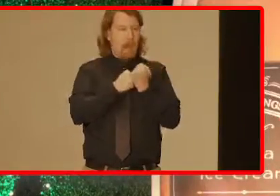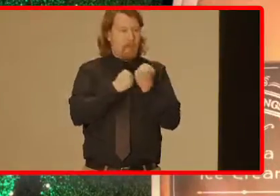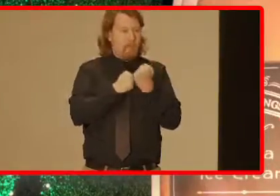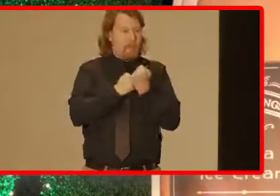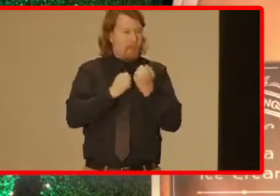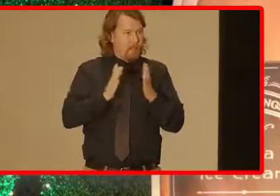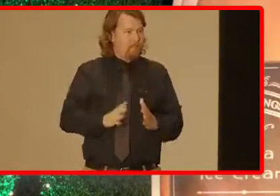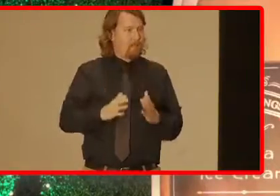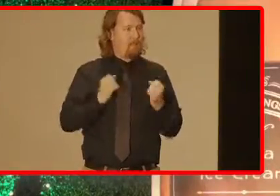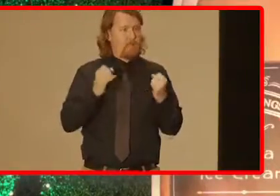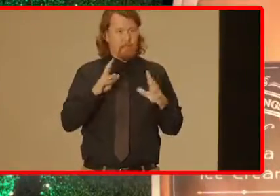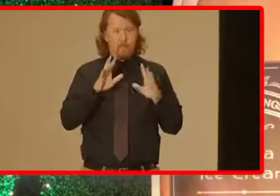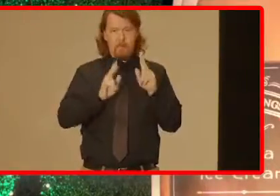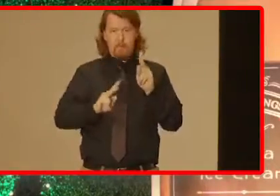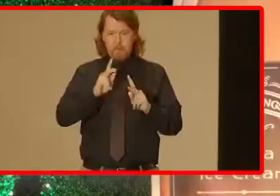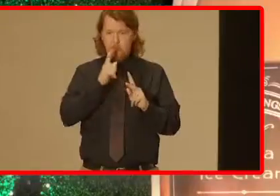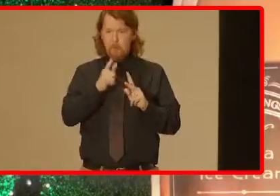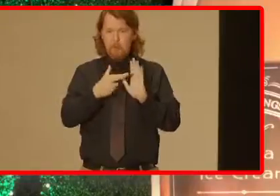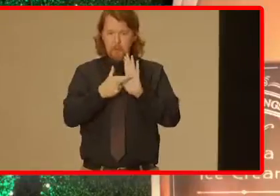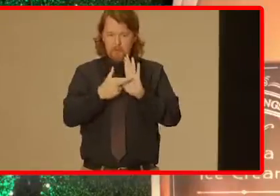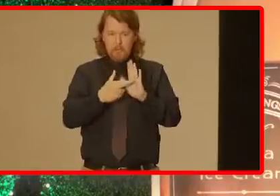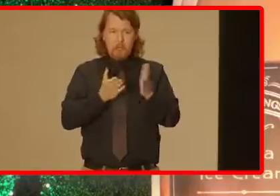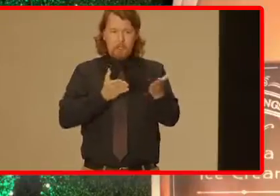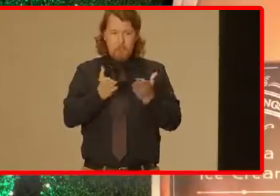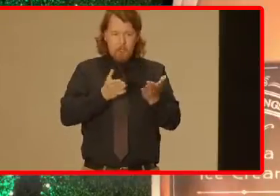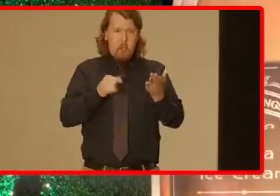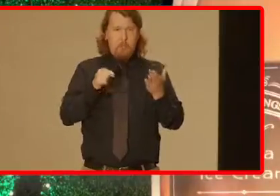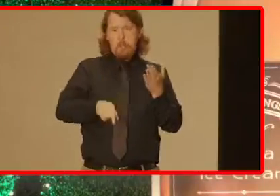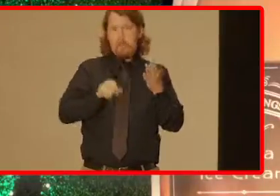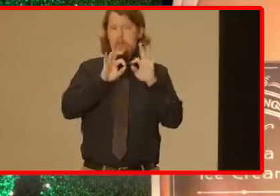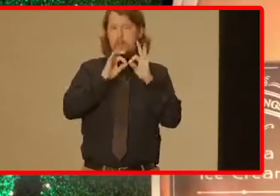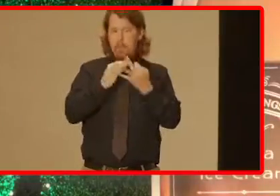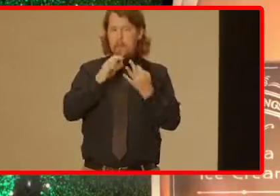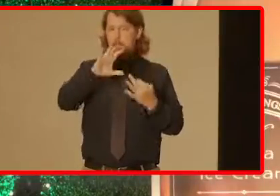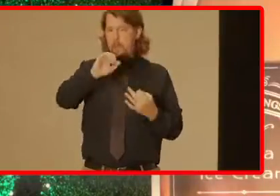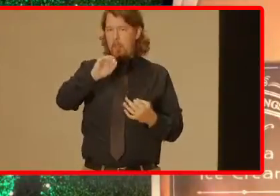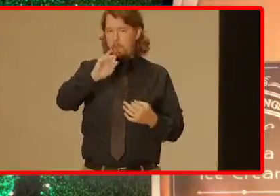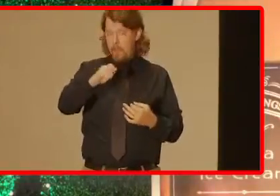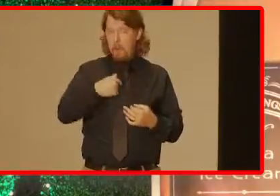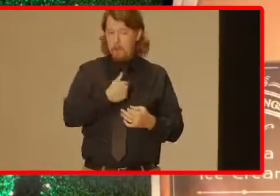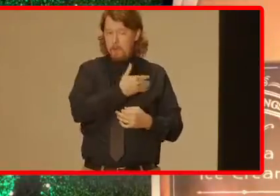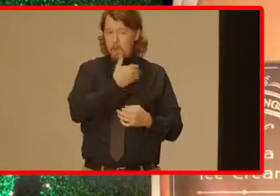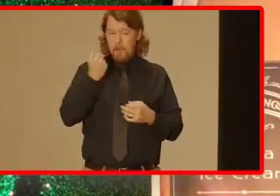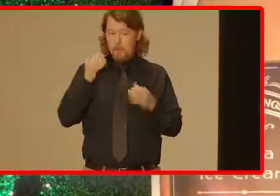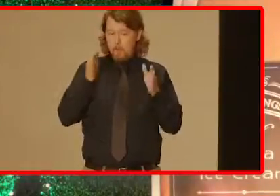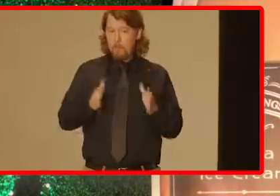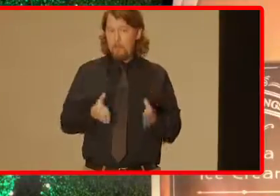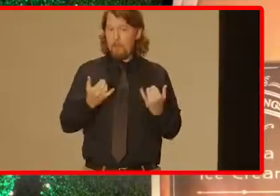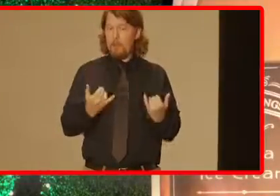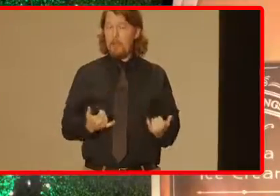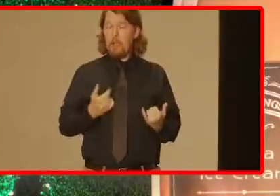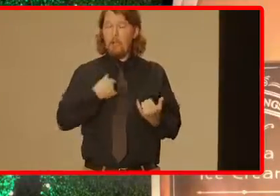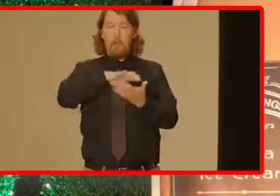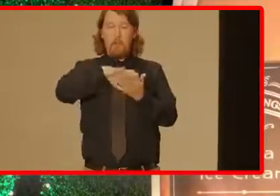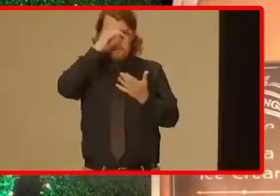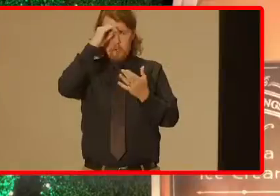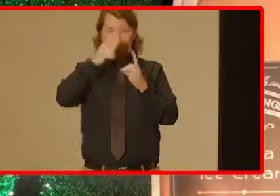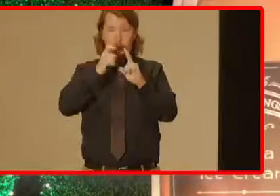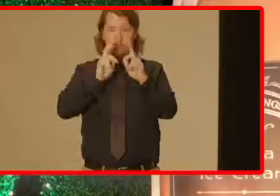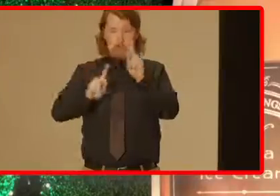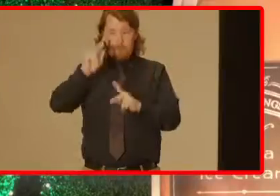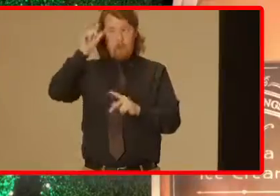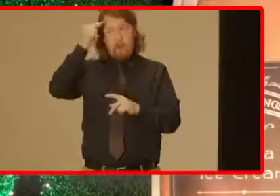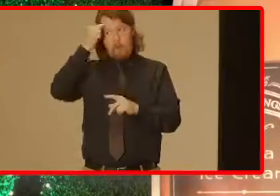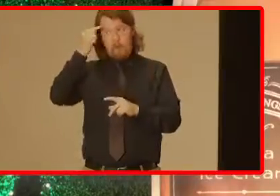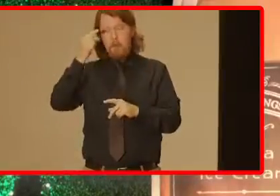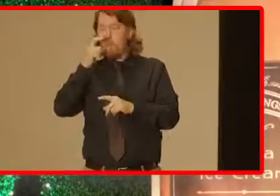who represent and serve the Family Cafe, and I'm a better person for it. I've learned from the people in government that have come